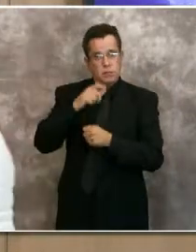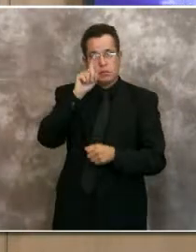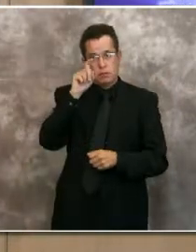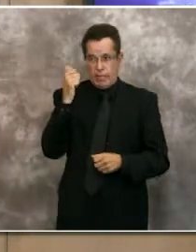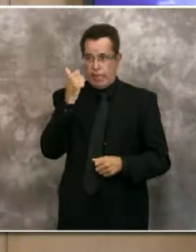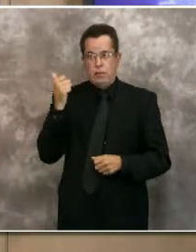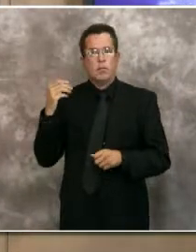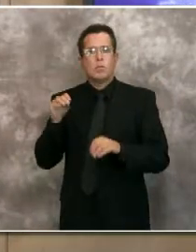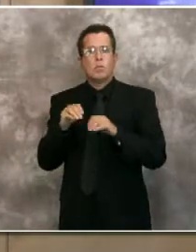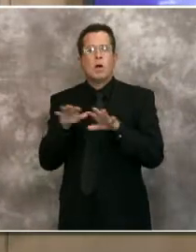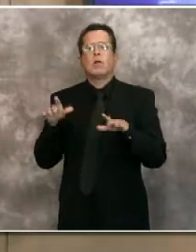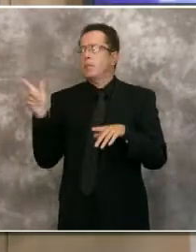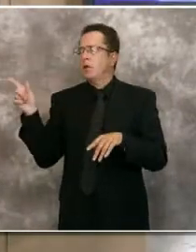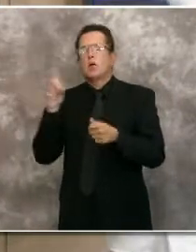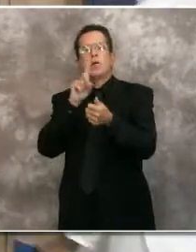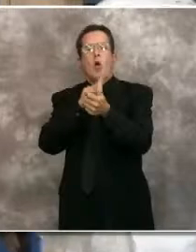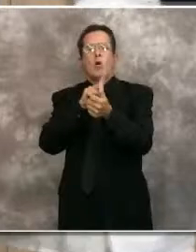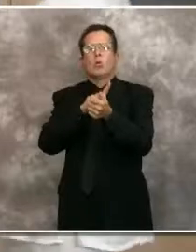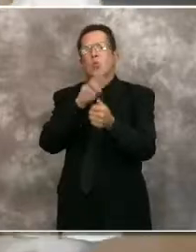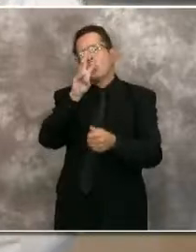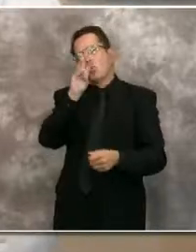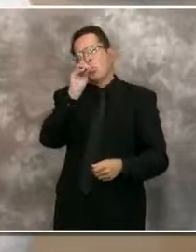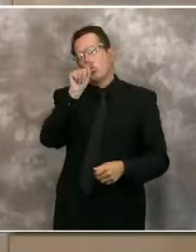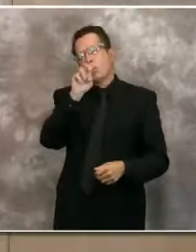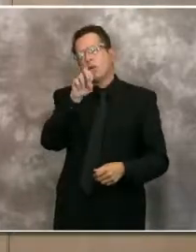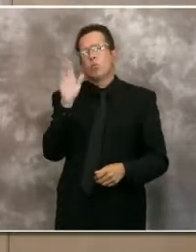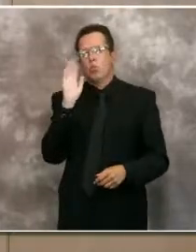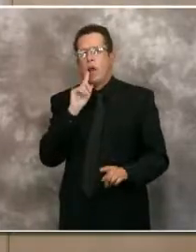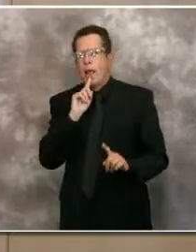Okay, I'm going to ask Dr. Wilton to go ahead and respond to that.